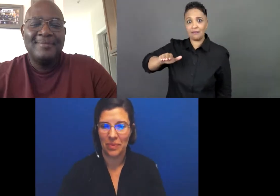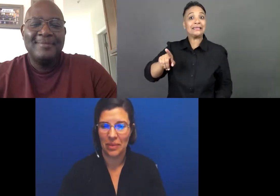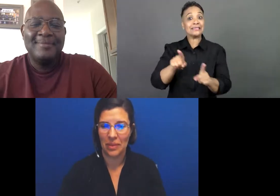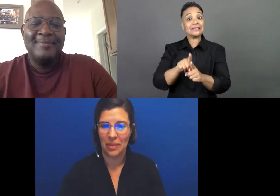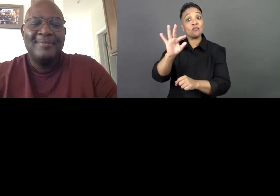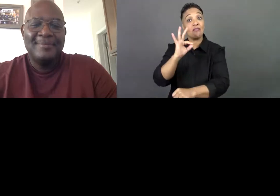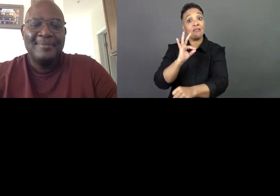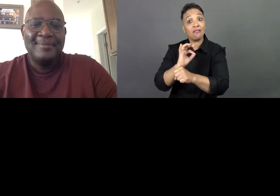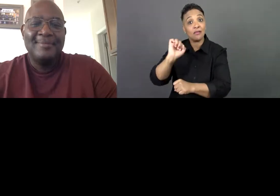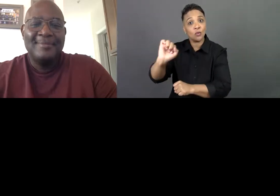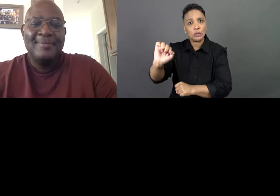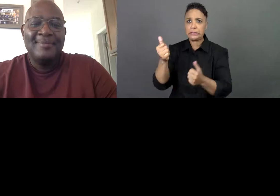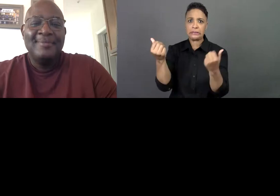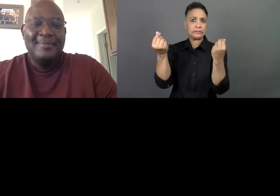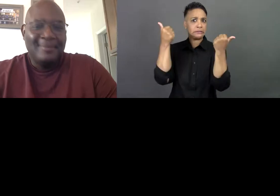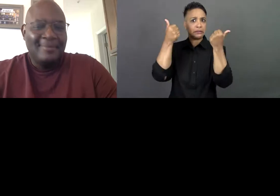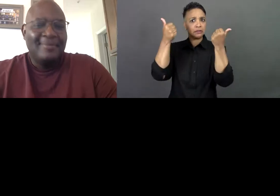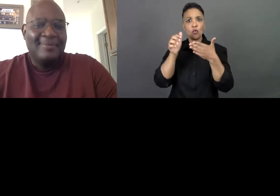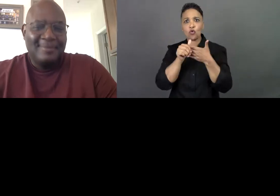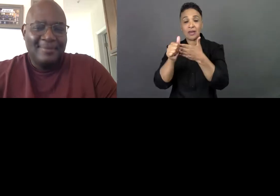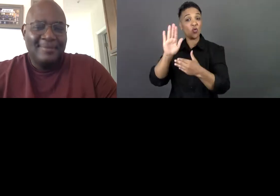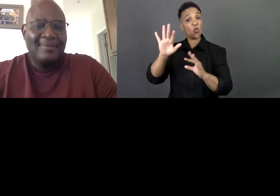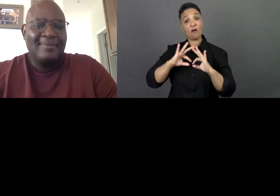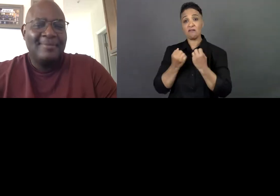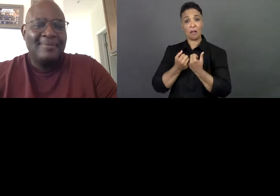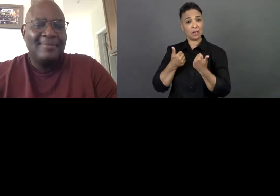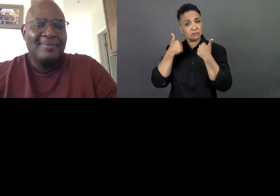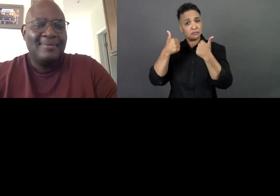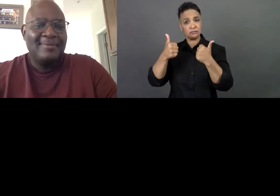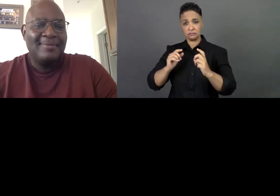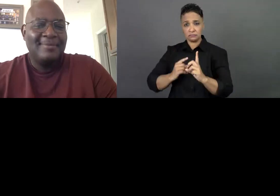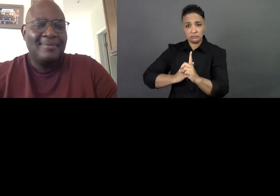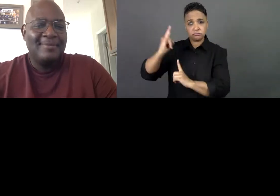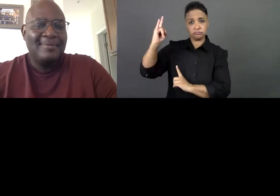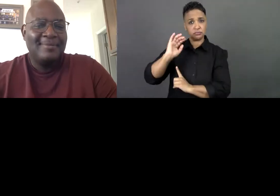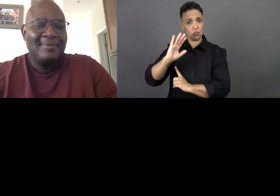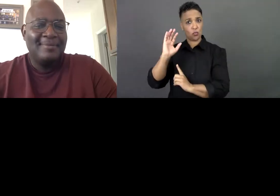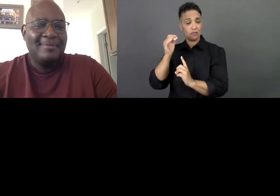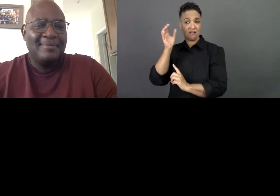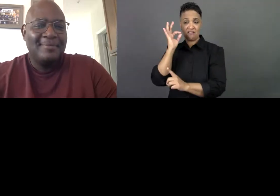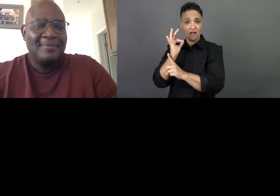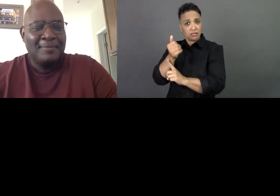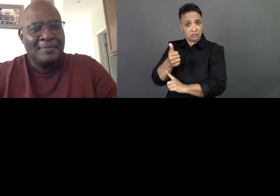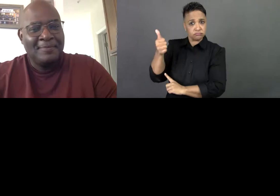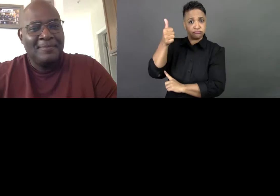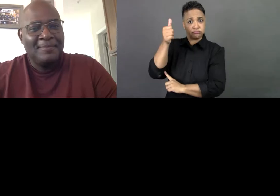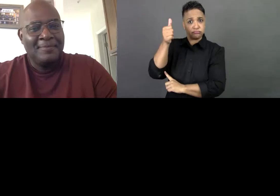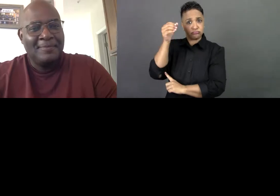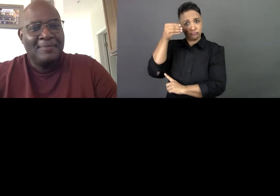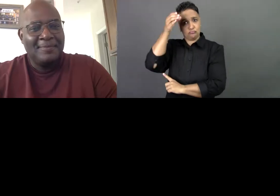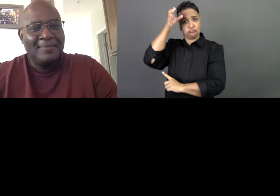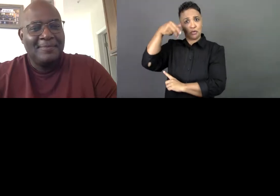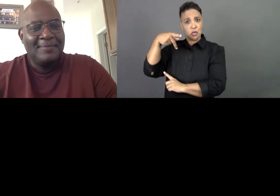leader. You grew up in a successful family. Then challenge how and